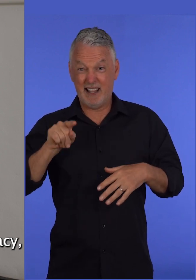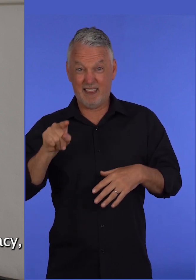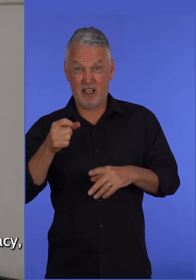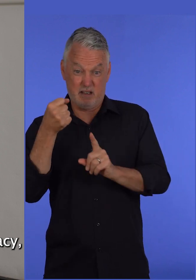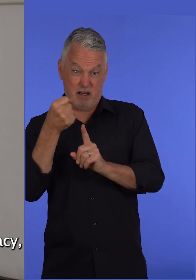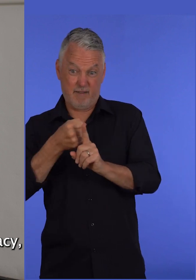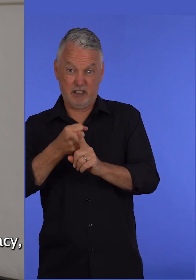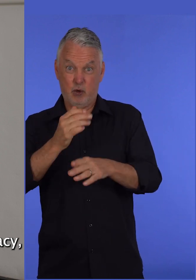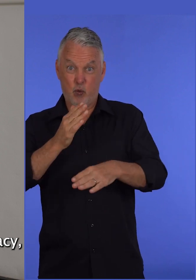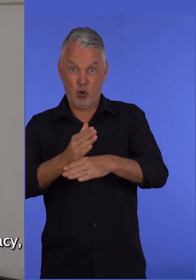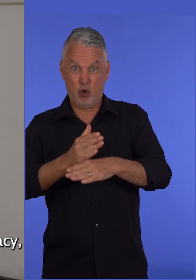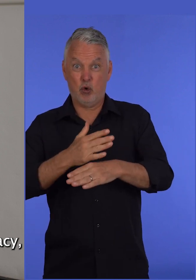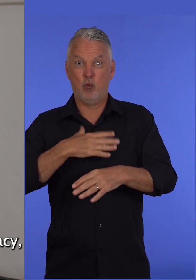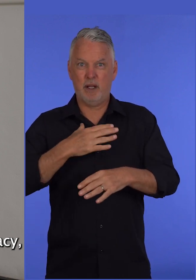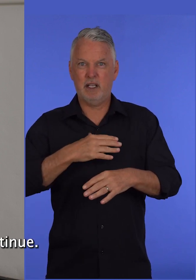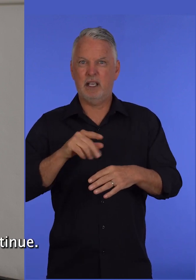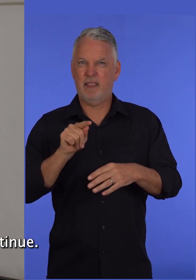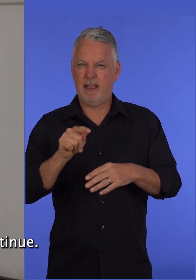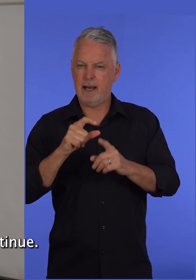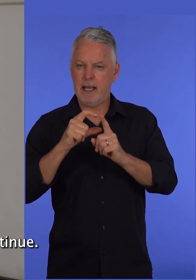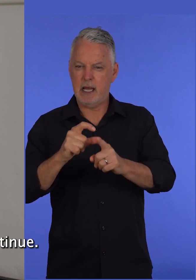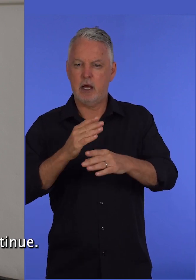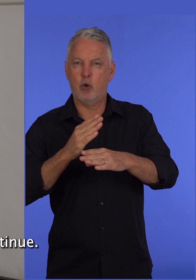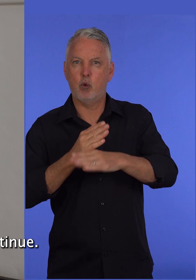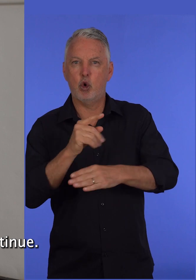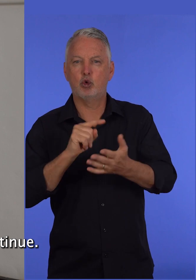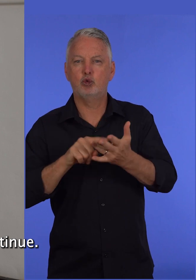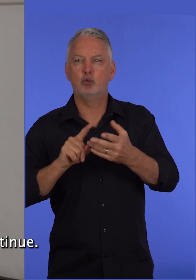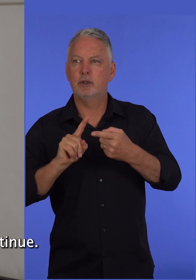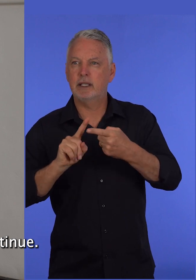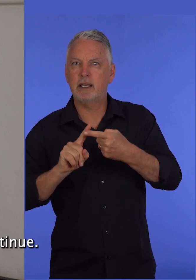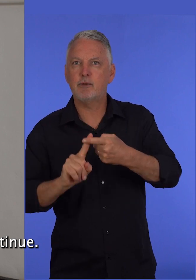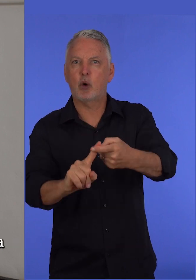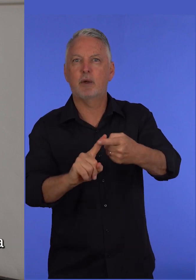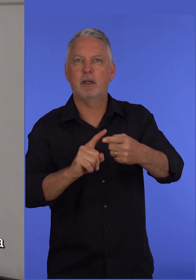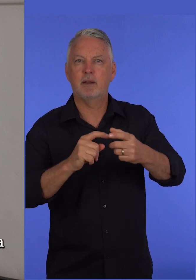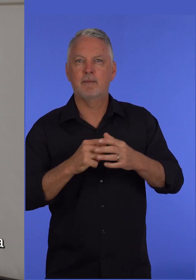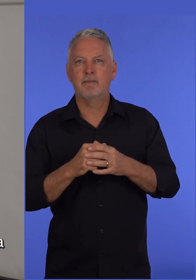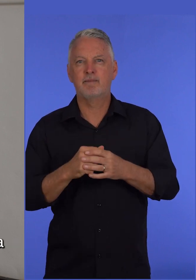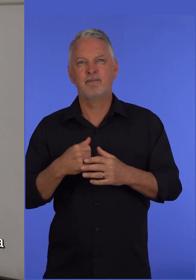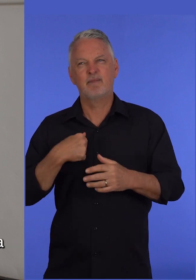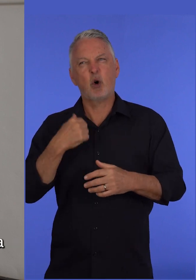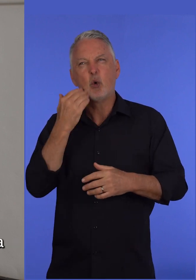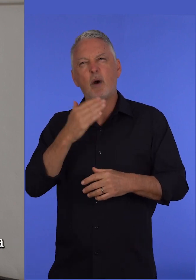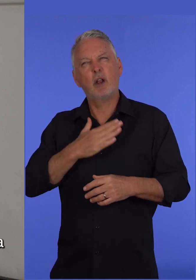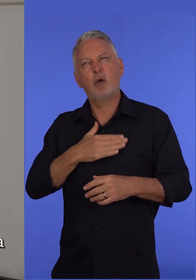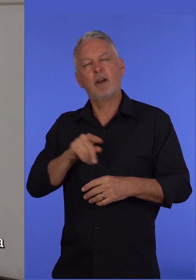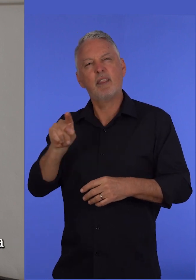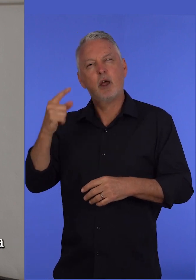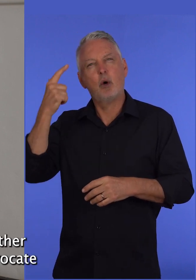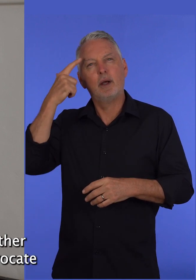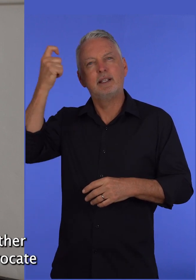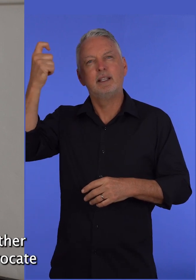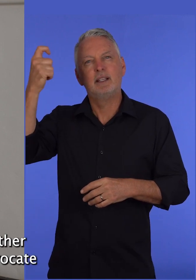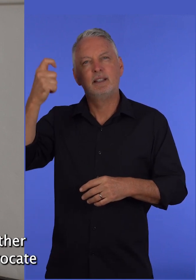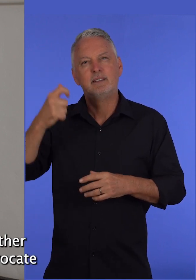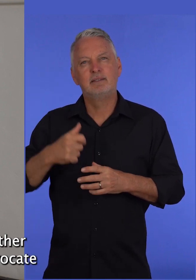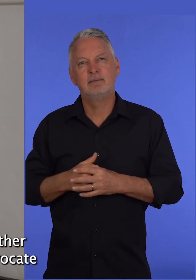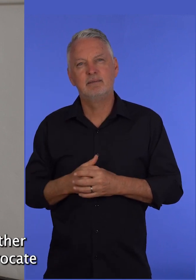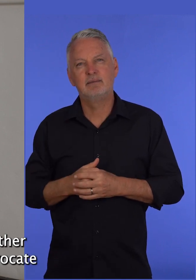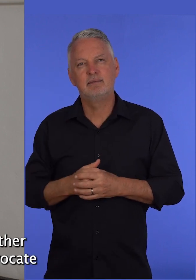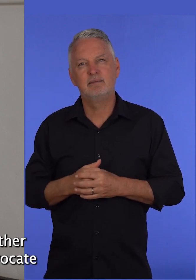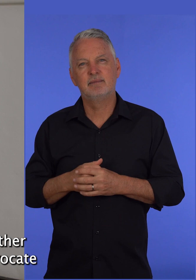need that advocacy, we need that voice, we need that hard work to continue. And I always like that idea